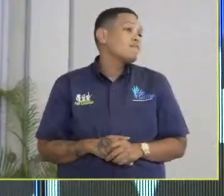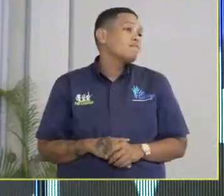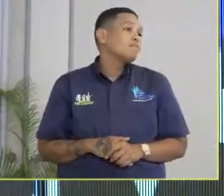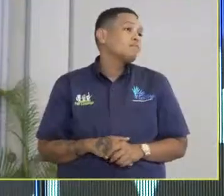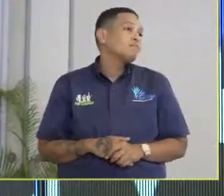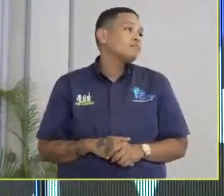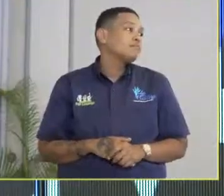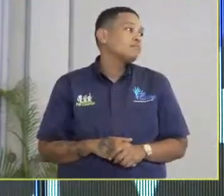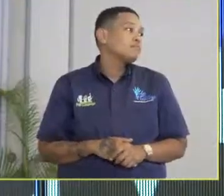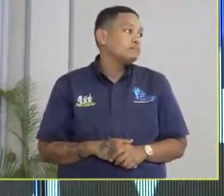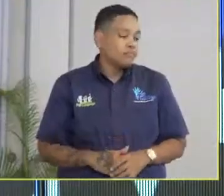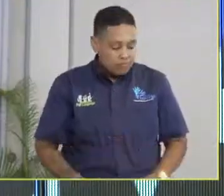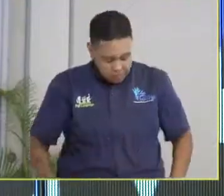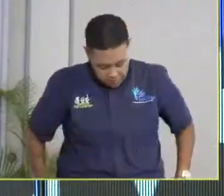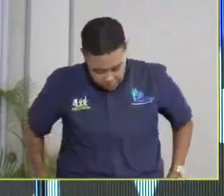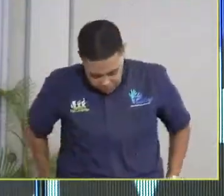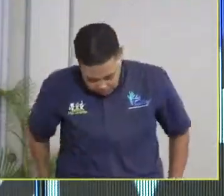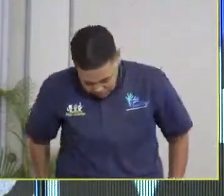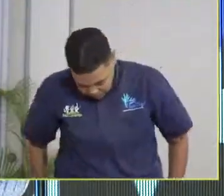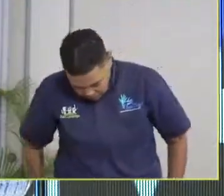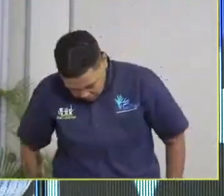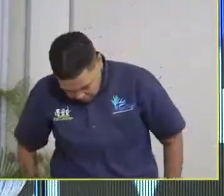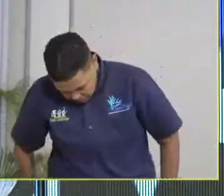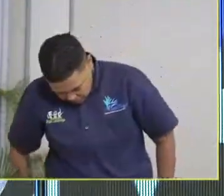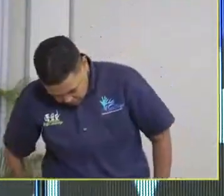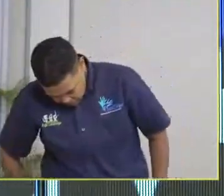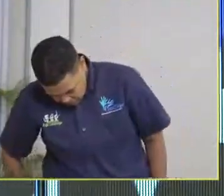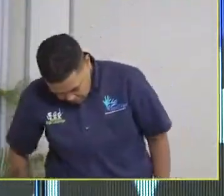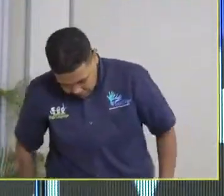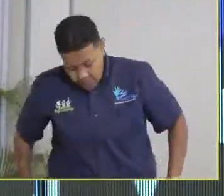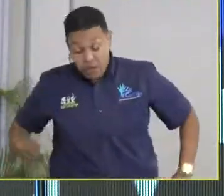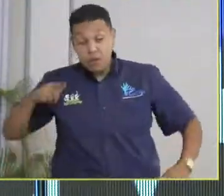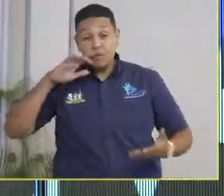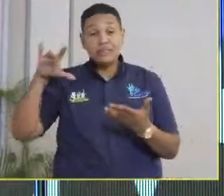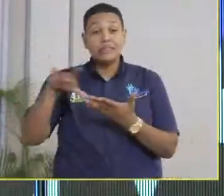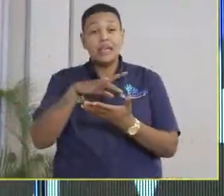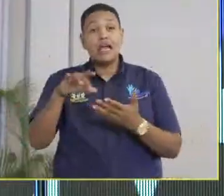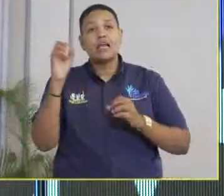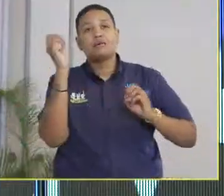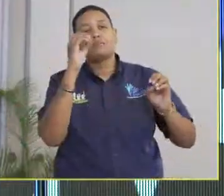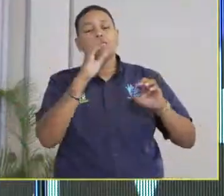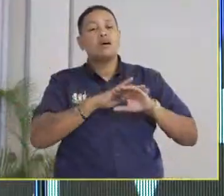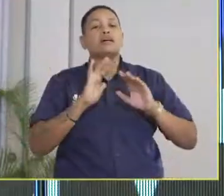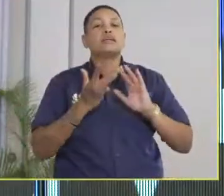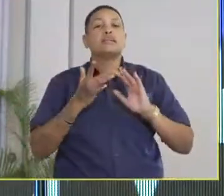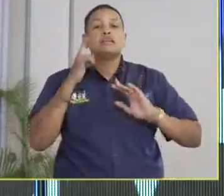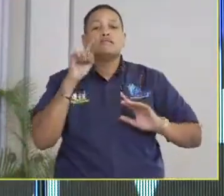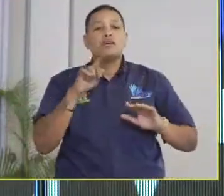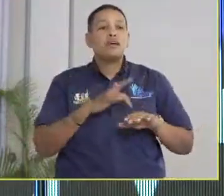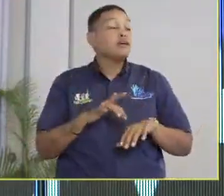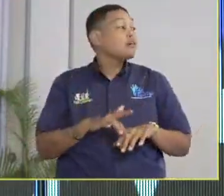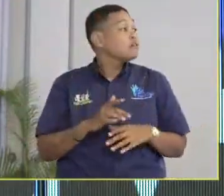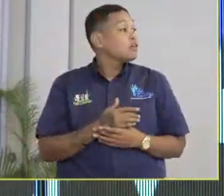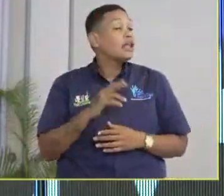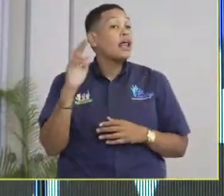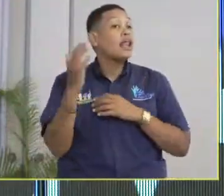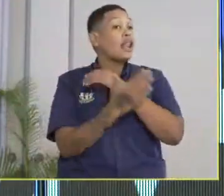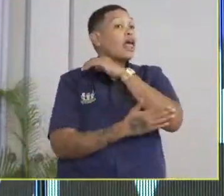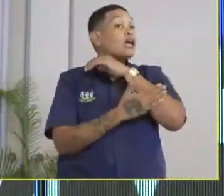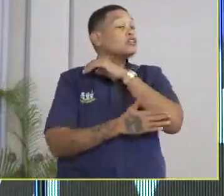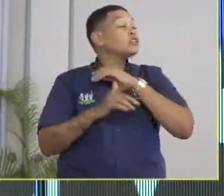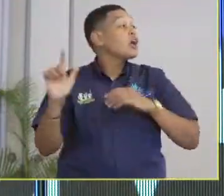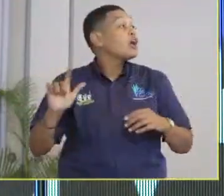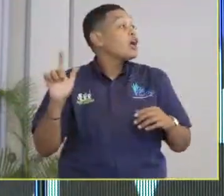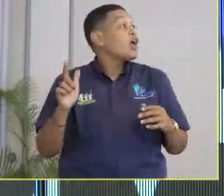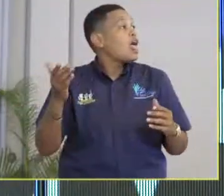So we will be scanning them and making them available to you. Beverly Lashley at the National Library,